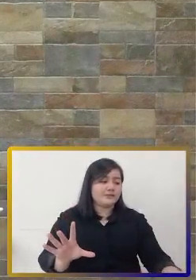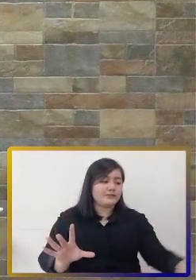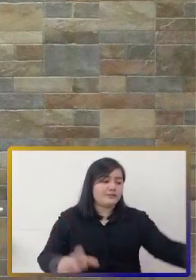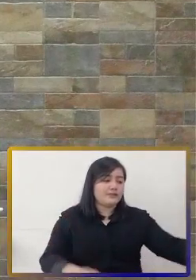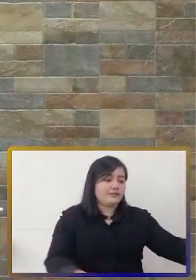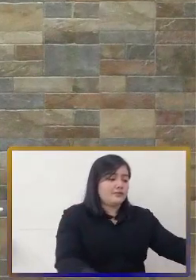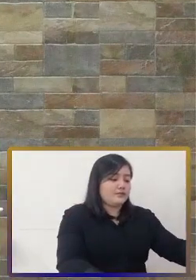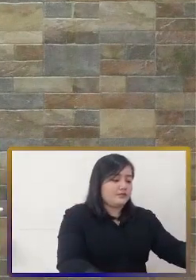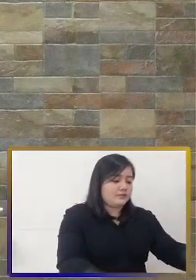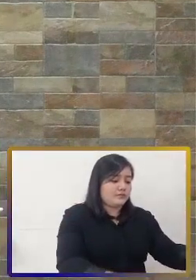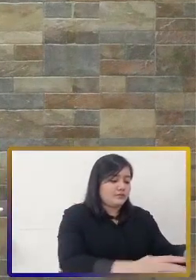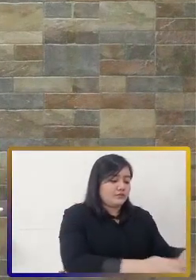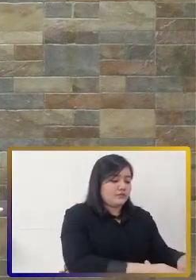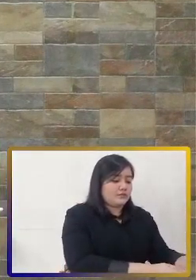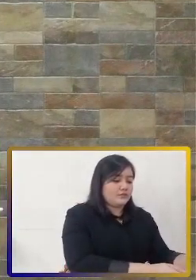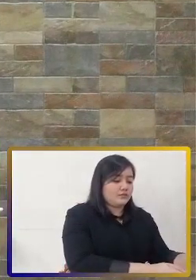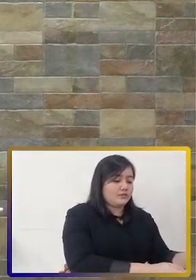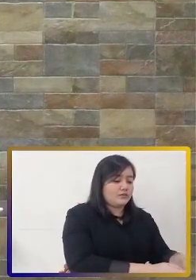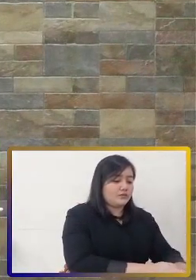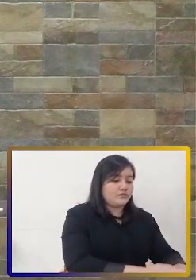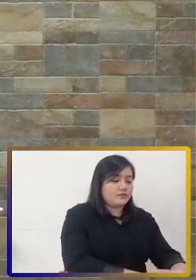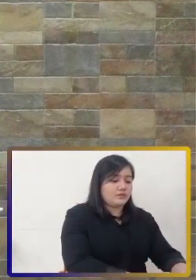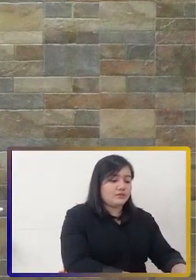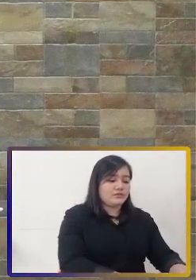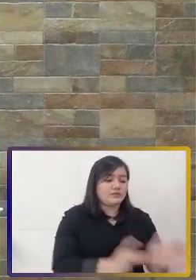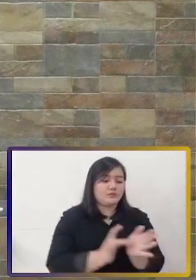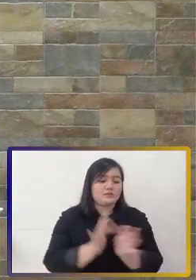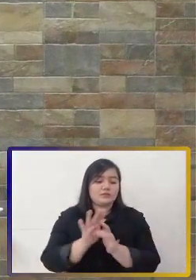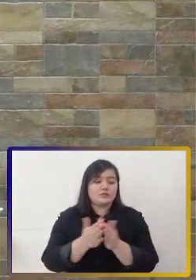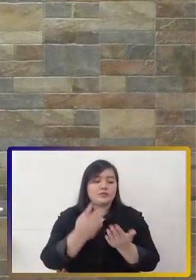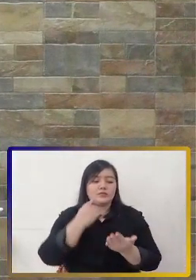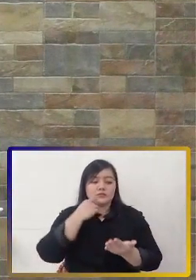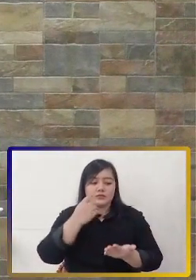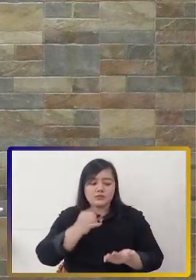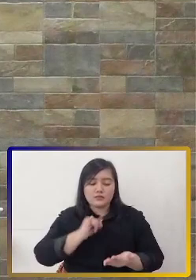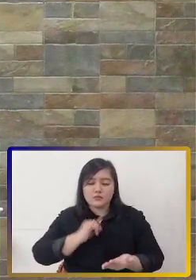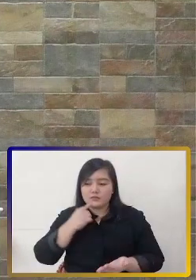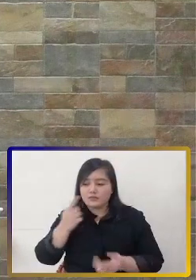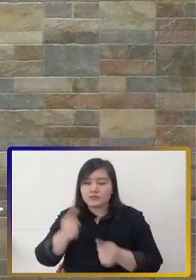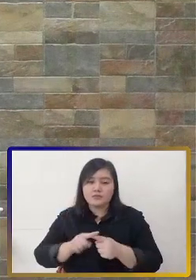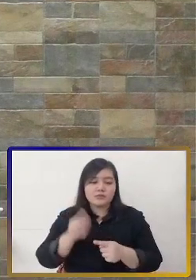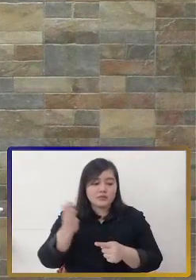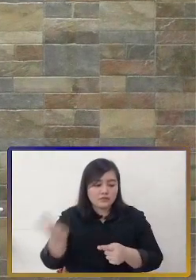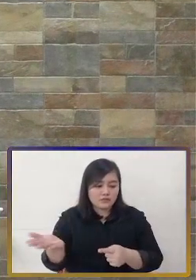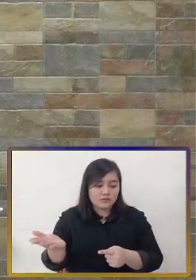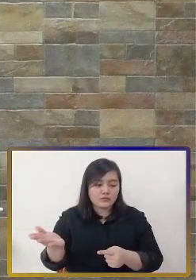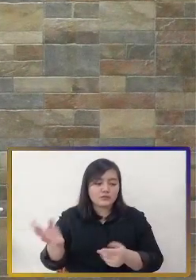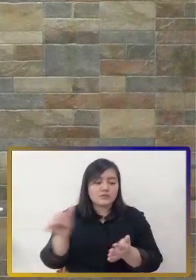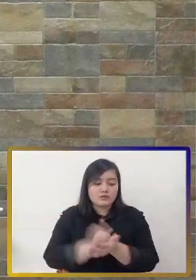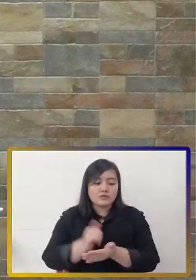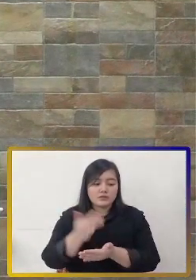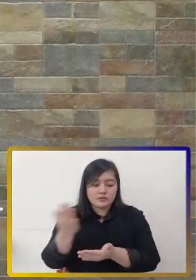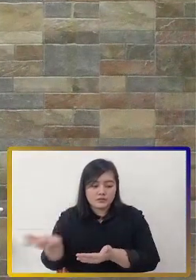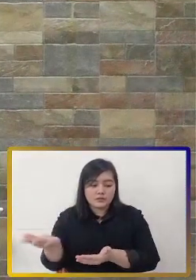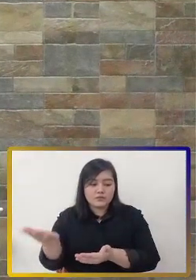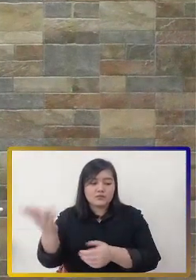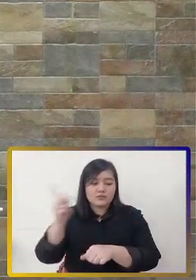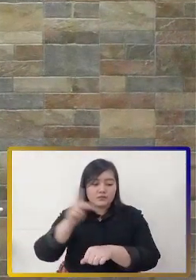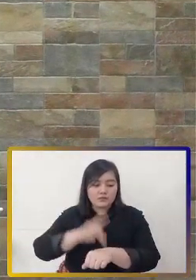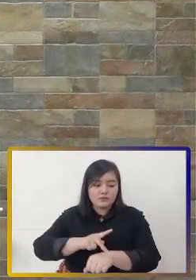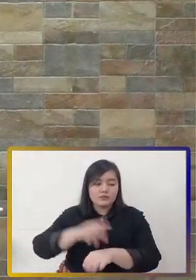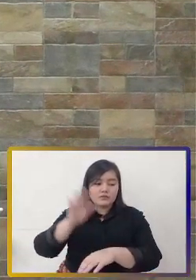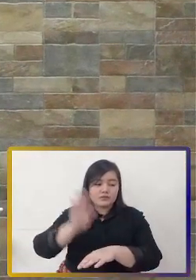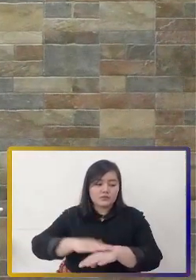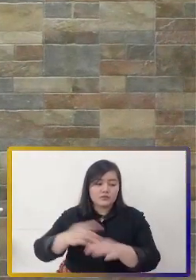it all together. Ready? Read. And I say also unto thee, that thou art Peter,